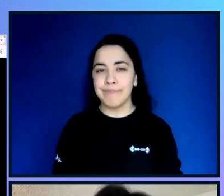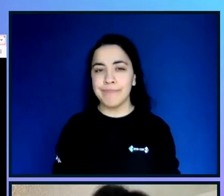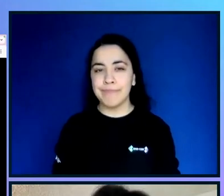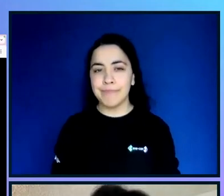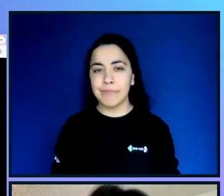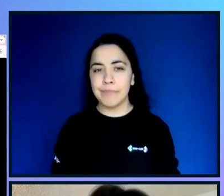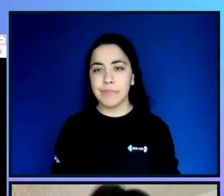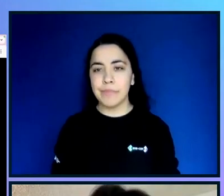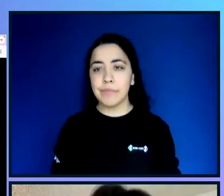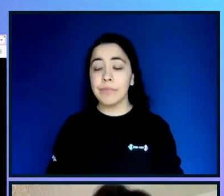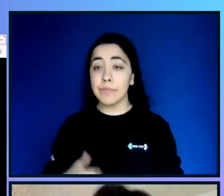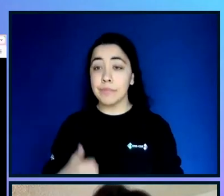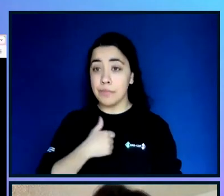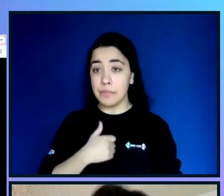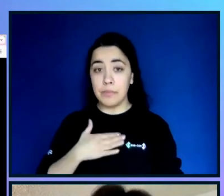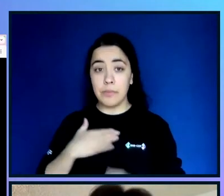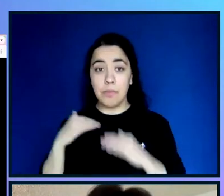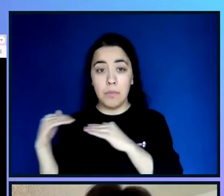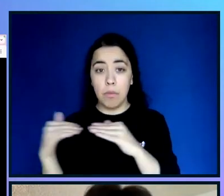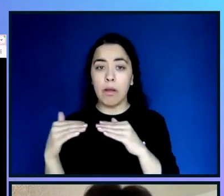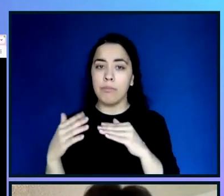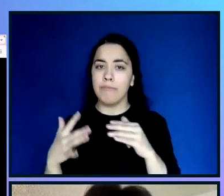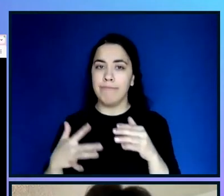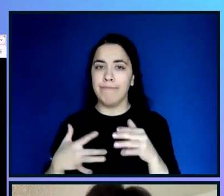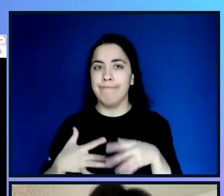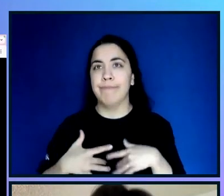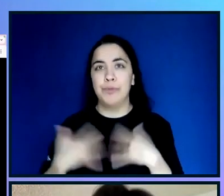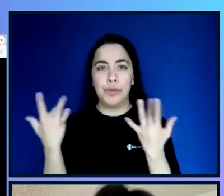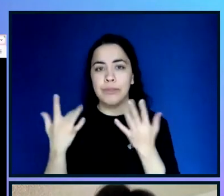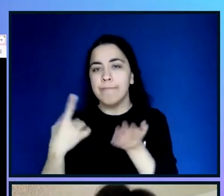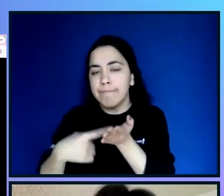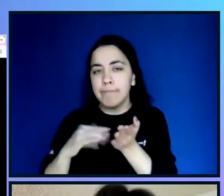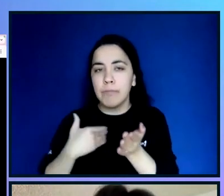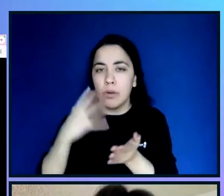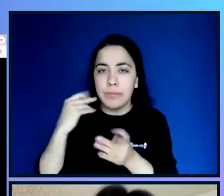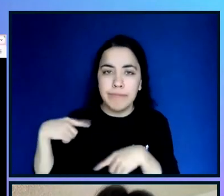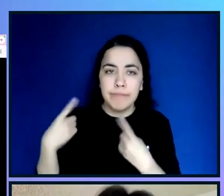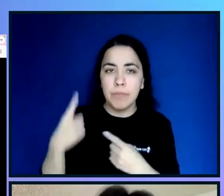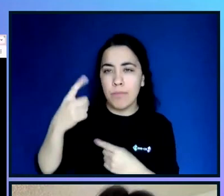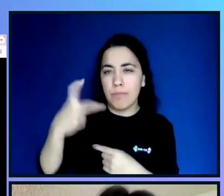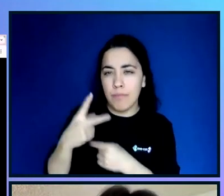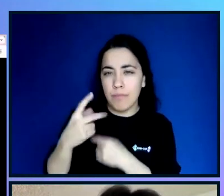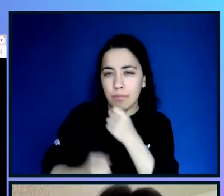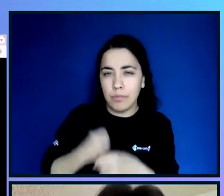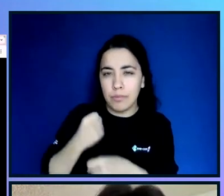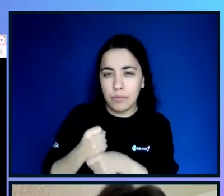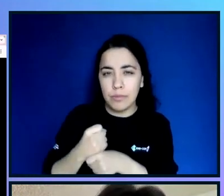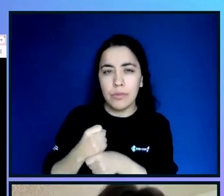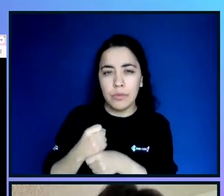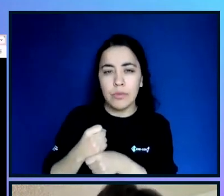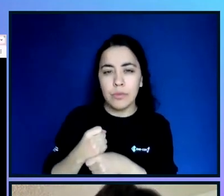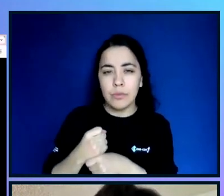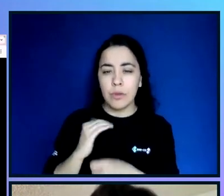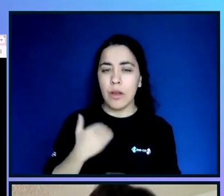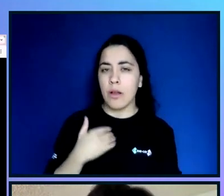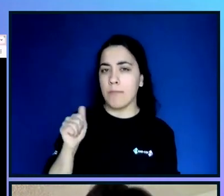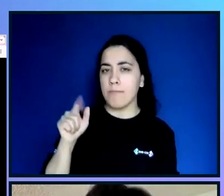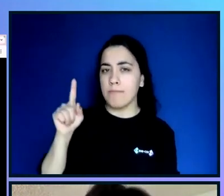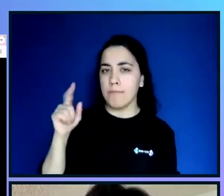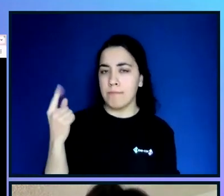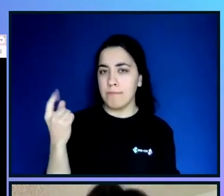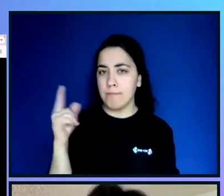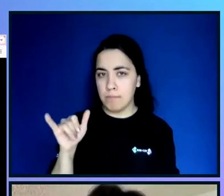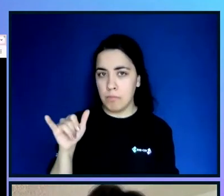for me and my colleagues to share about our experience. In just a year and a half, our web accessibility, or A11y,